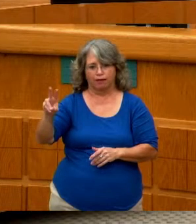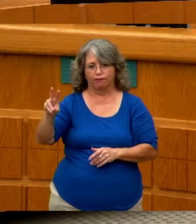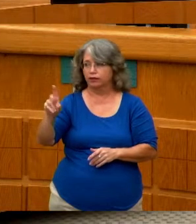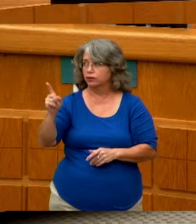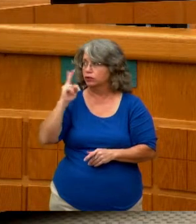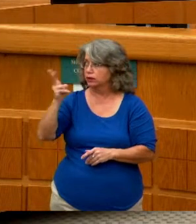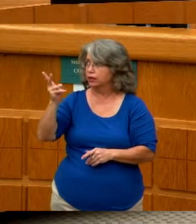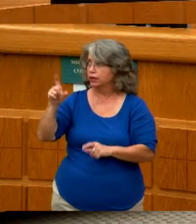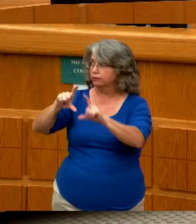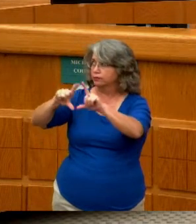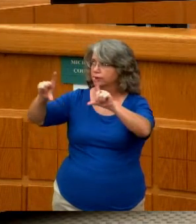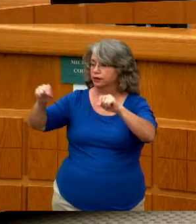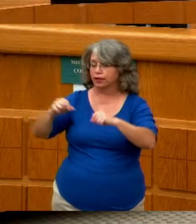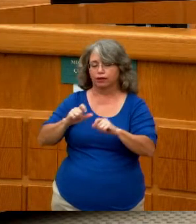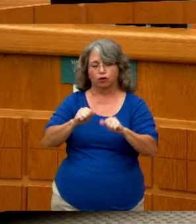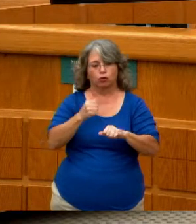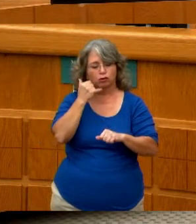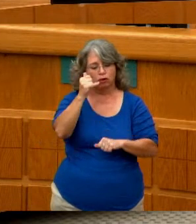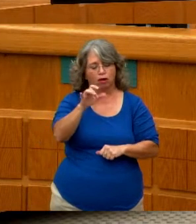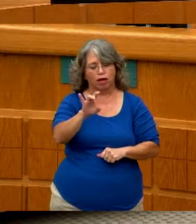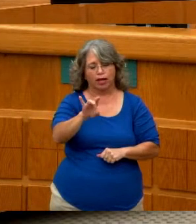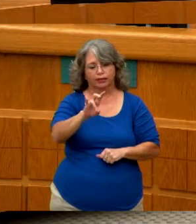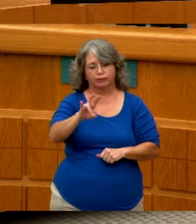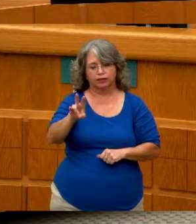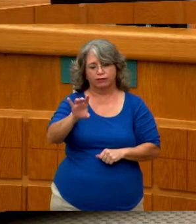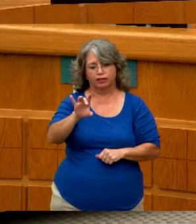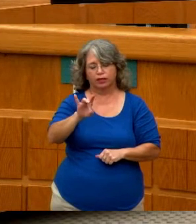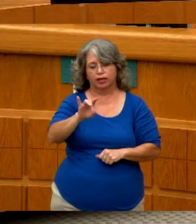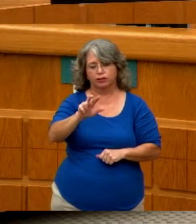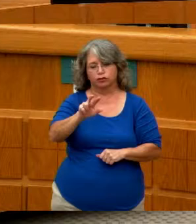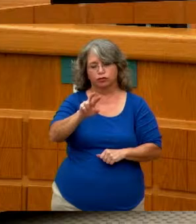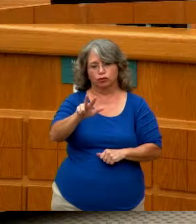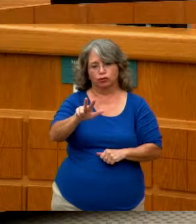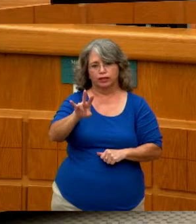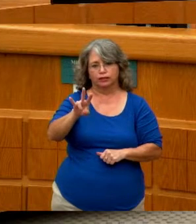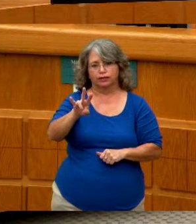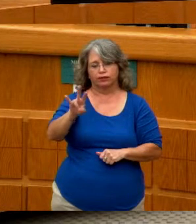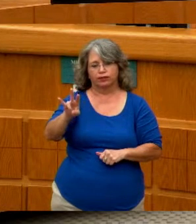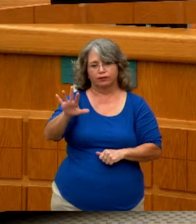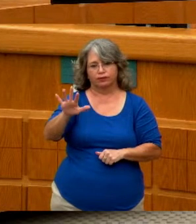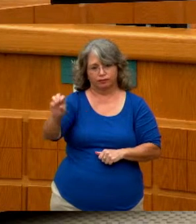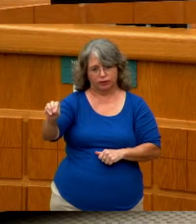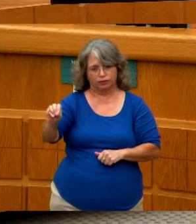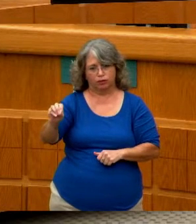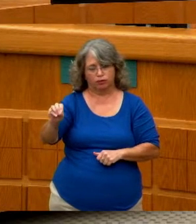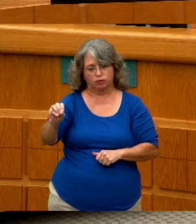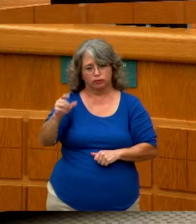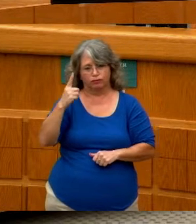enrolltexas.dshs.texas.gov, and that's on the slide. You can also call the